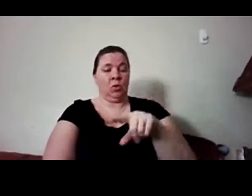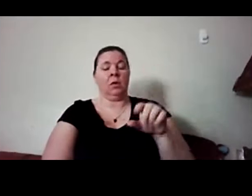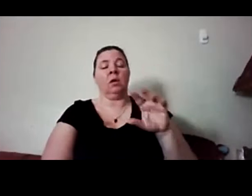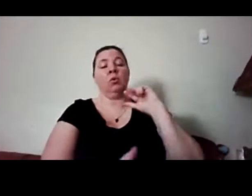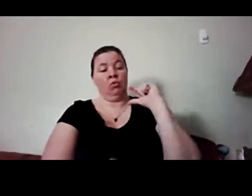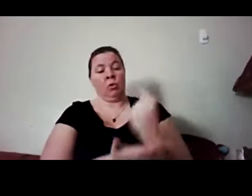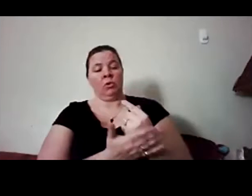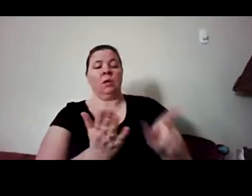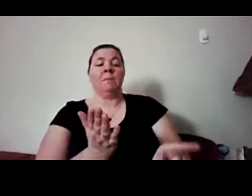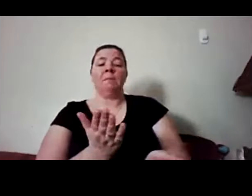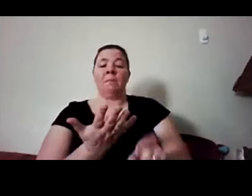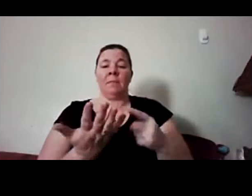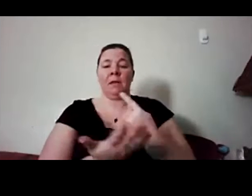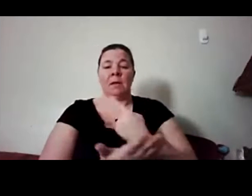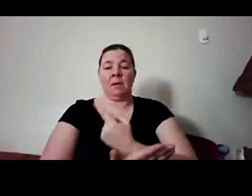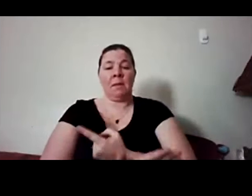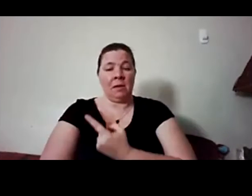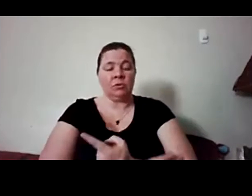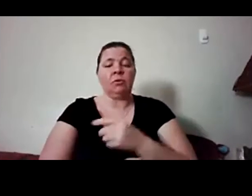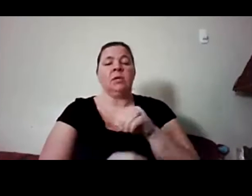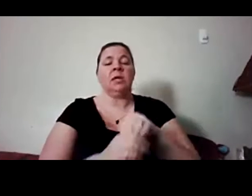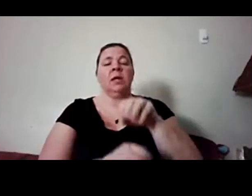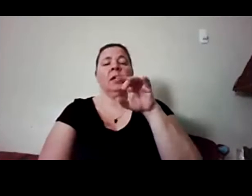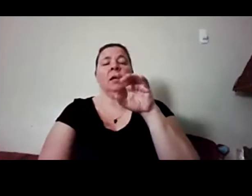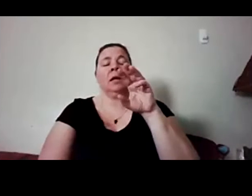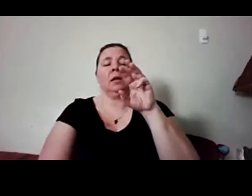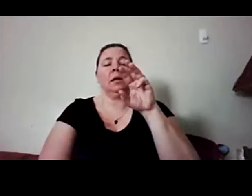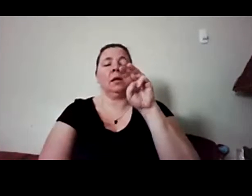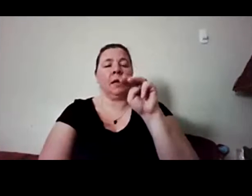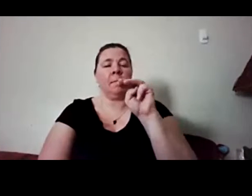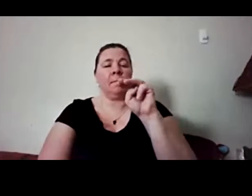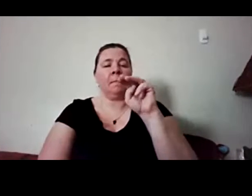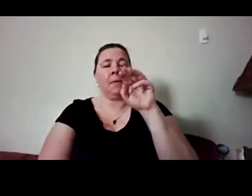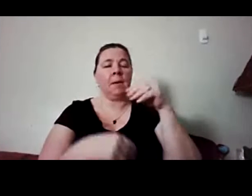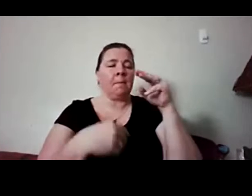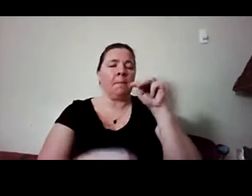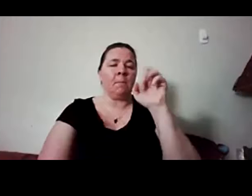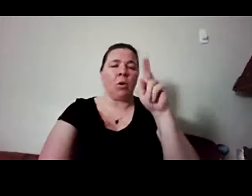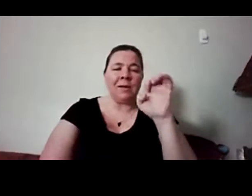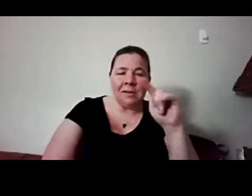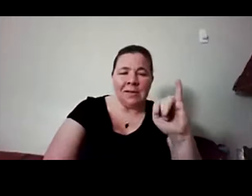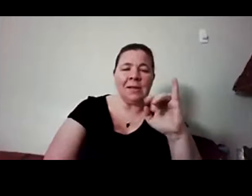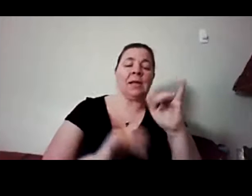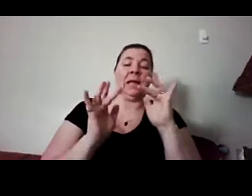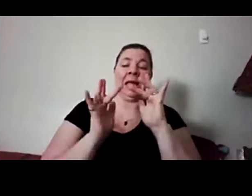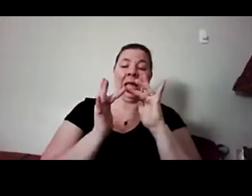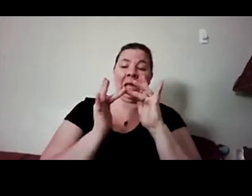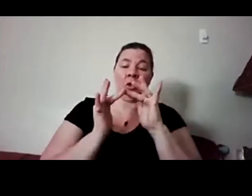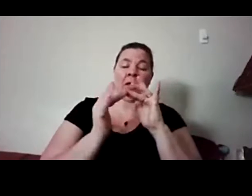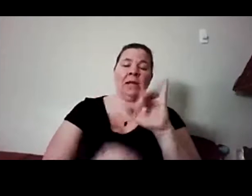in internet marketing and information technology. Indeed, he has a knack for artificial intelligence,